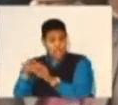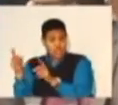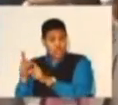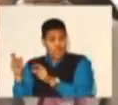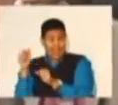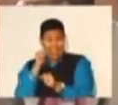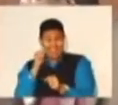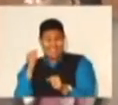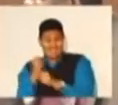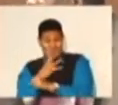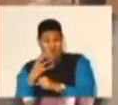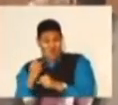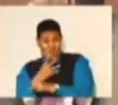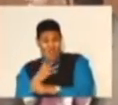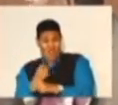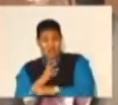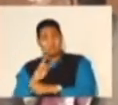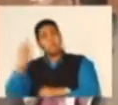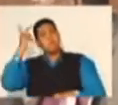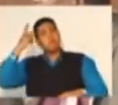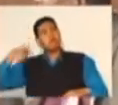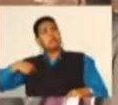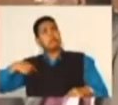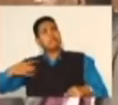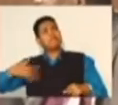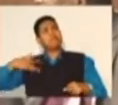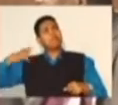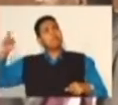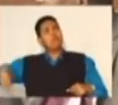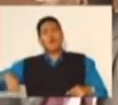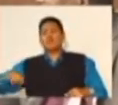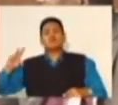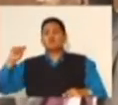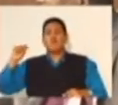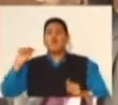merely a political initiative, it is more so a competitive initiative.